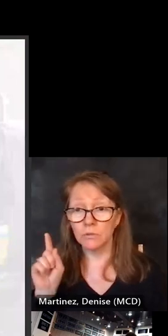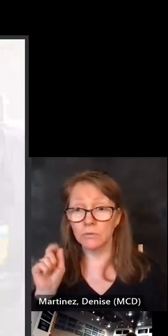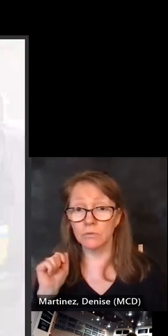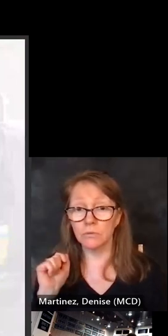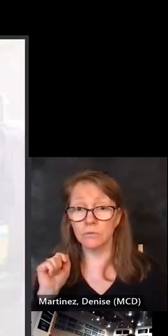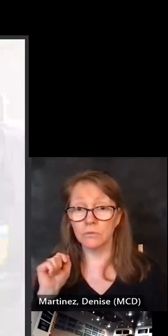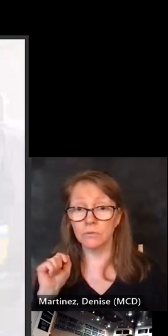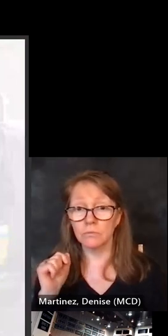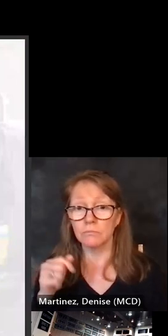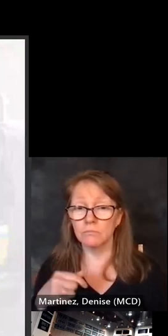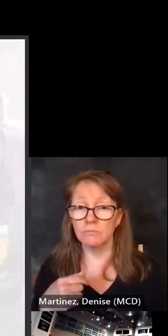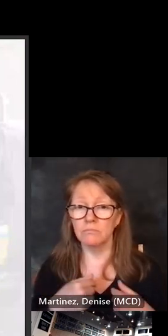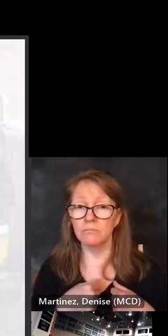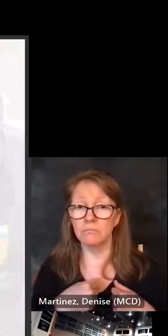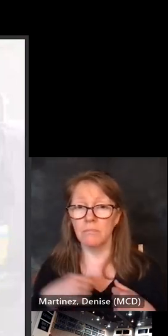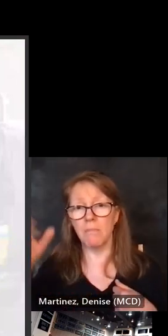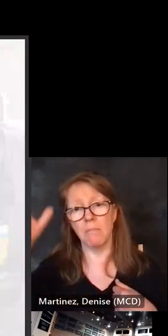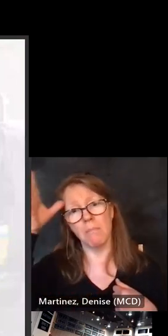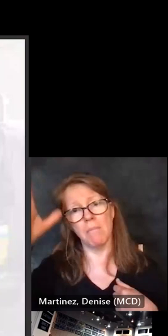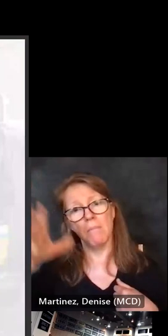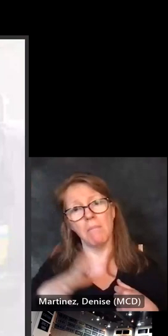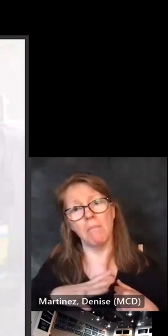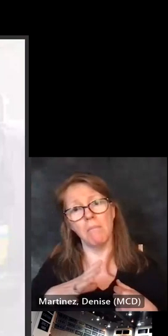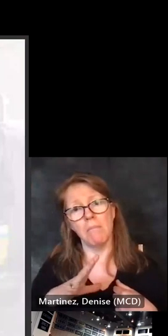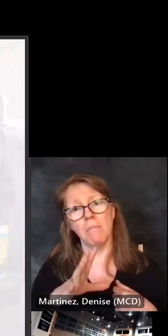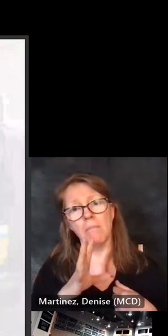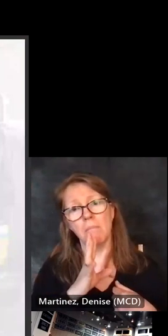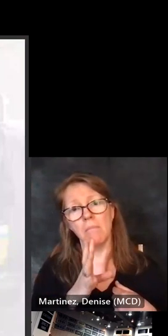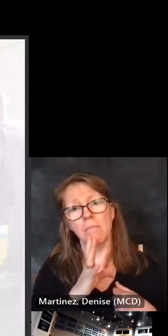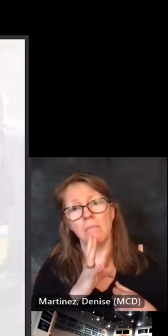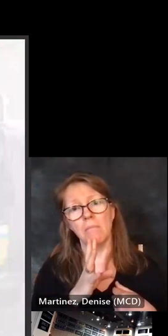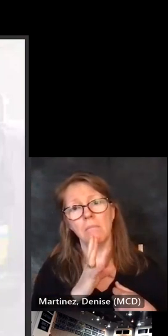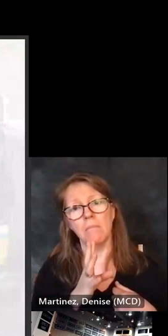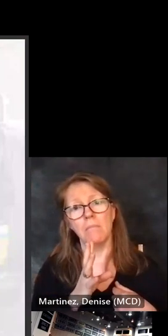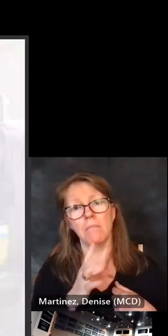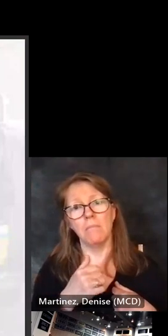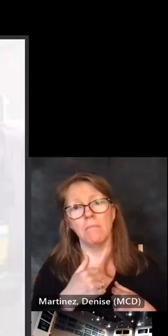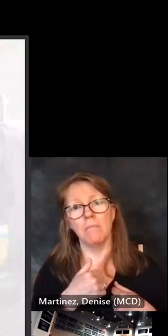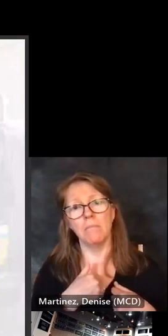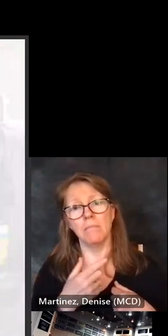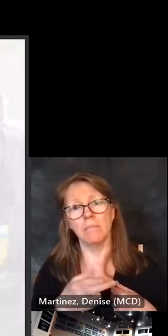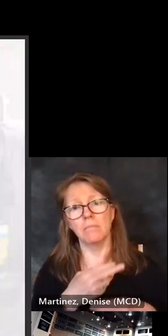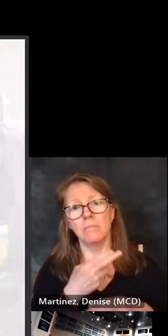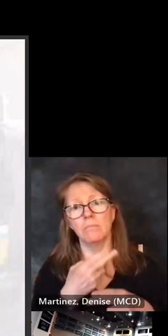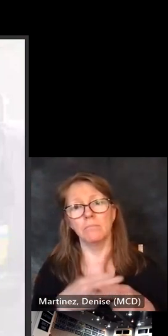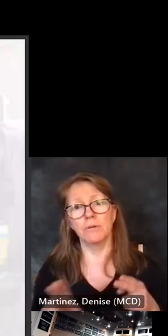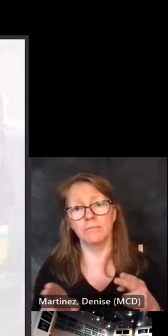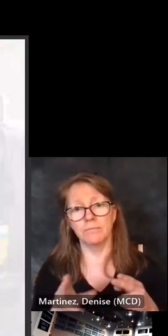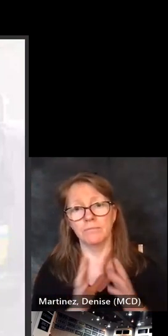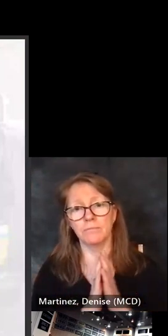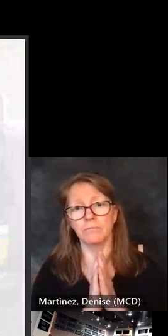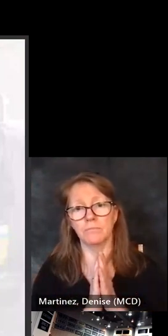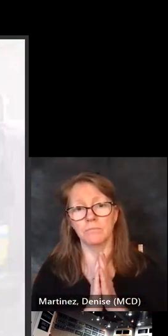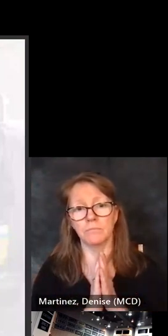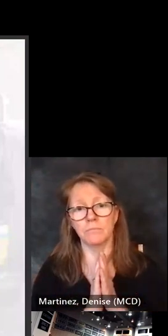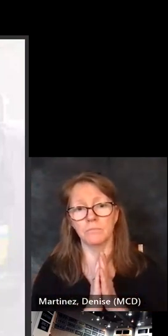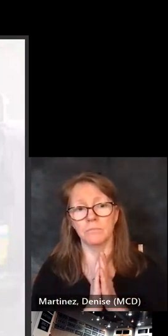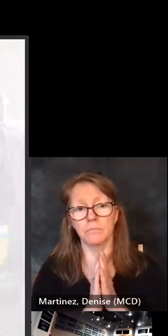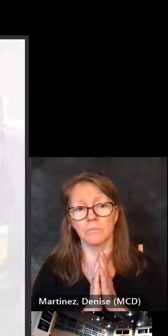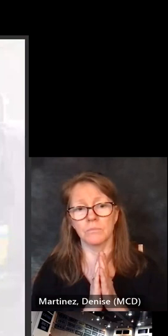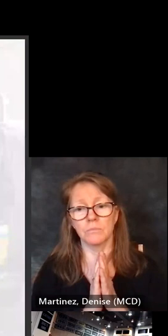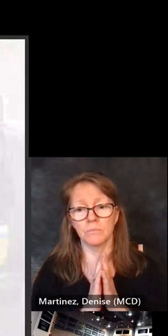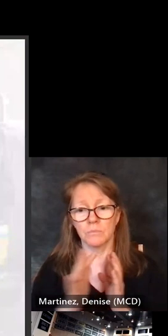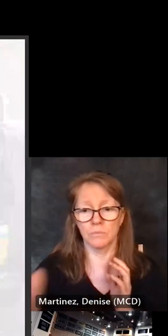I'll be brief. Take about a minute. And I want to just say that there is only one issue